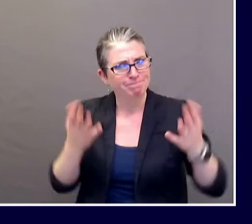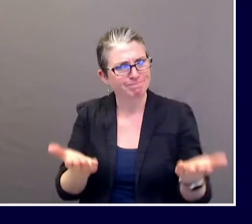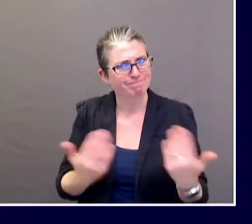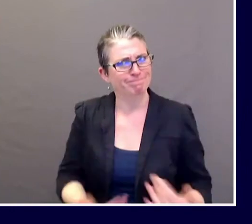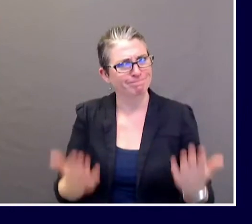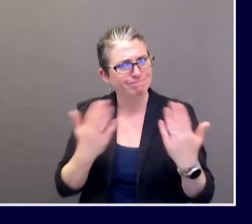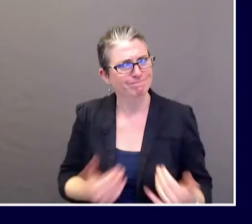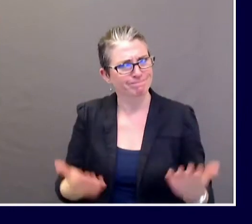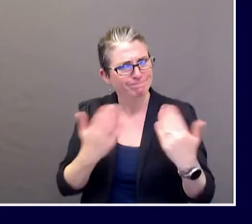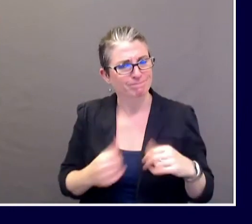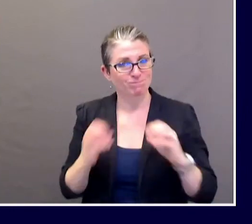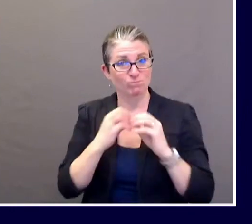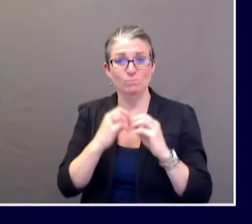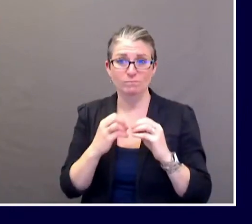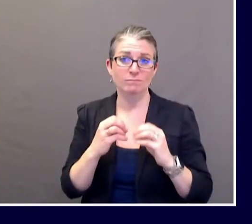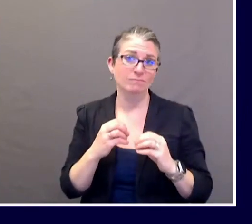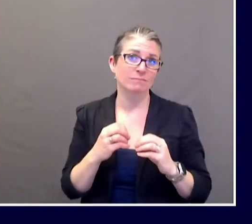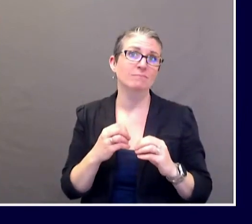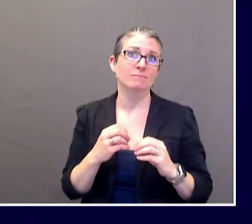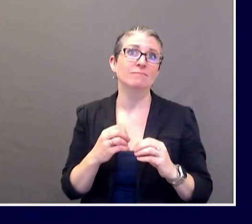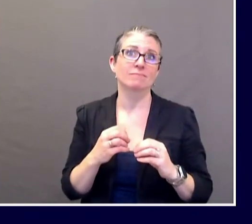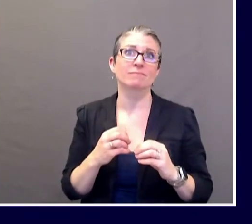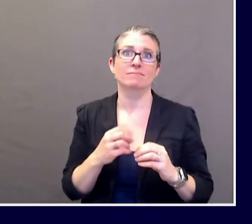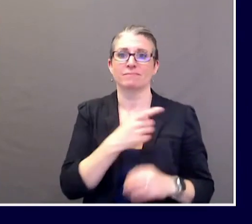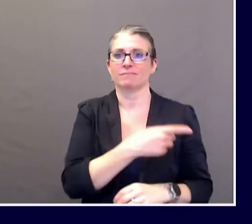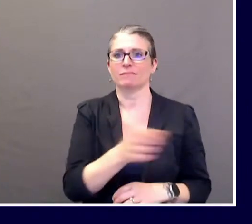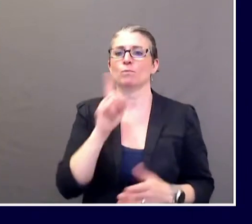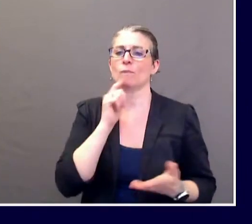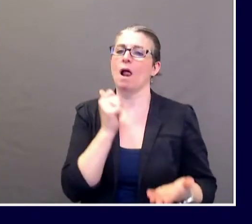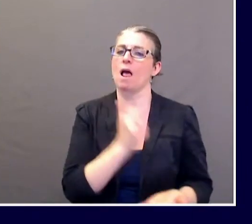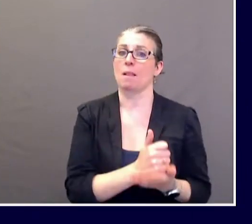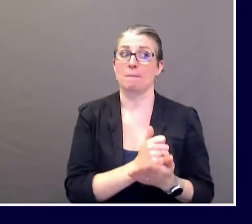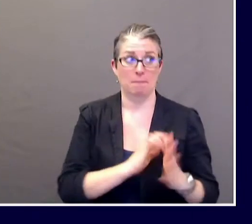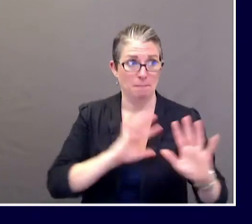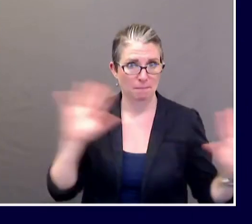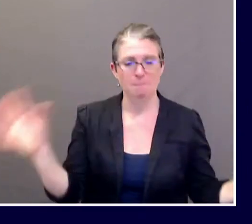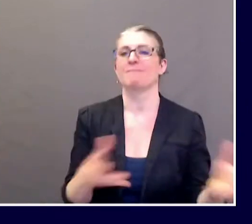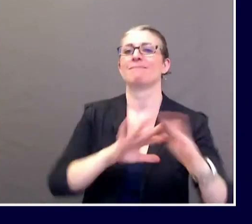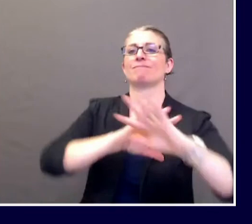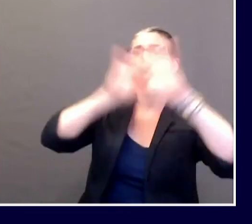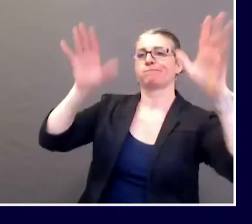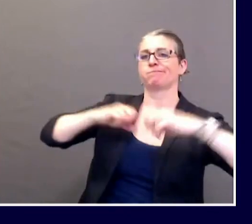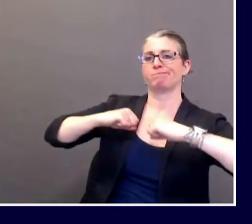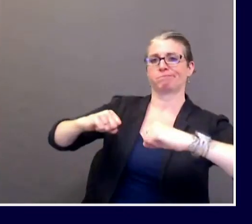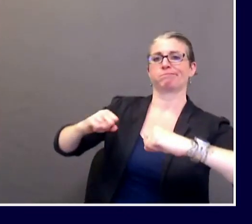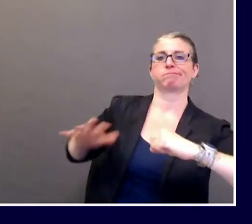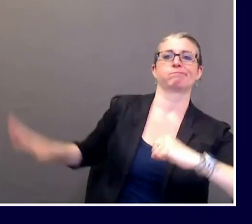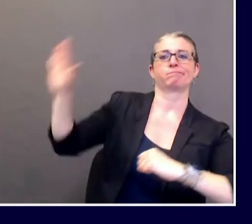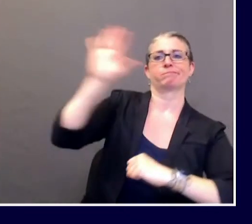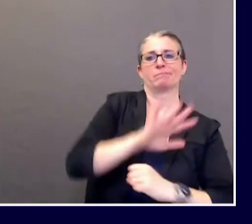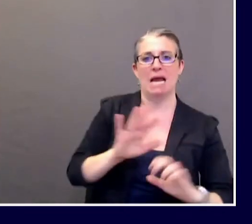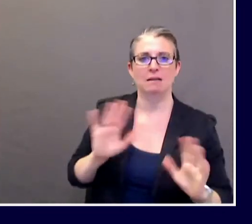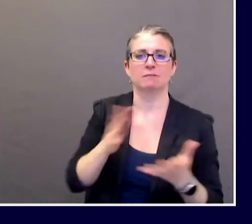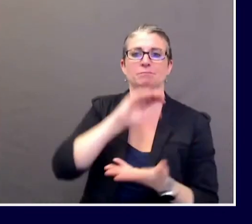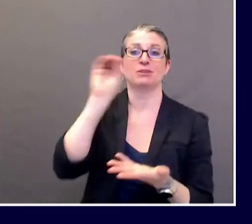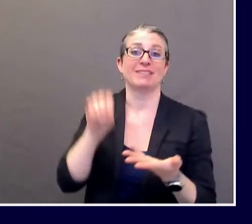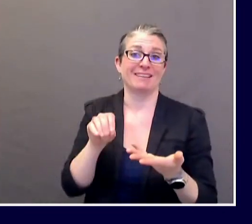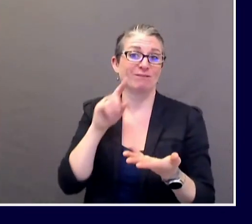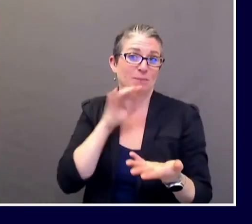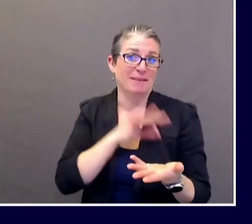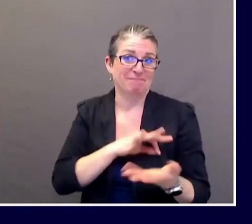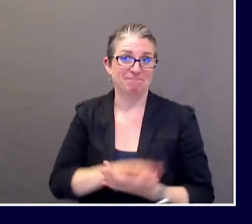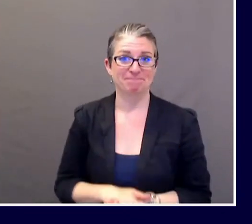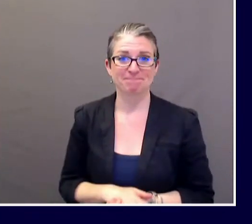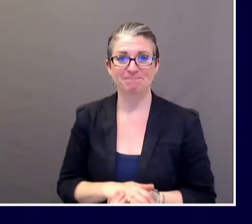be the way we keep our progress up. Thank you. Over to